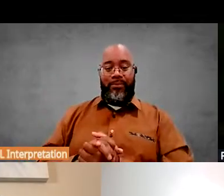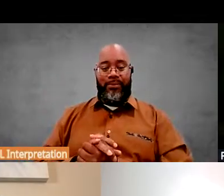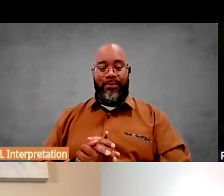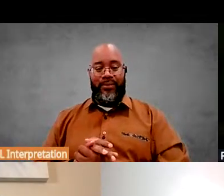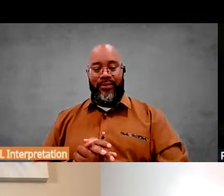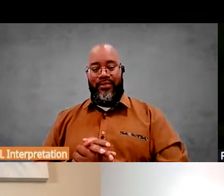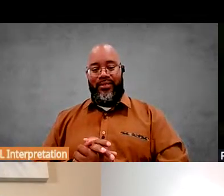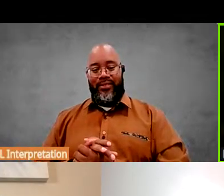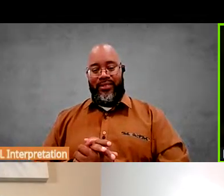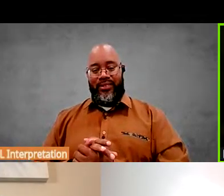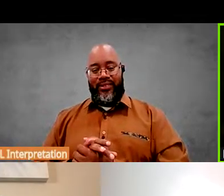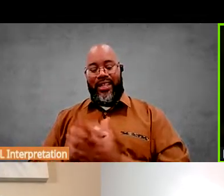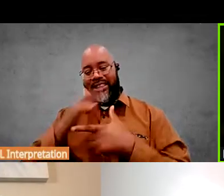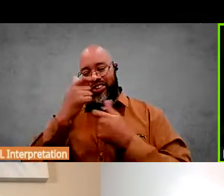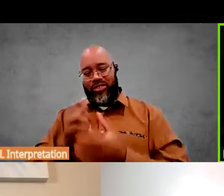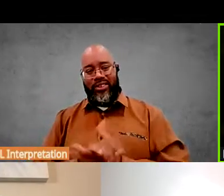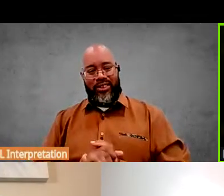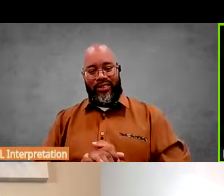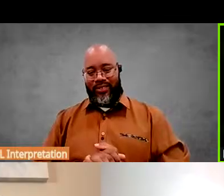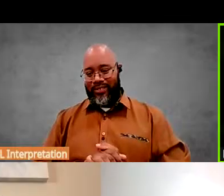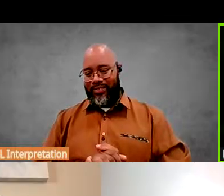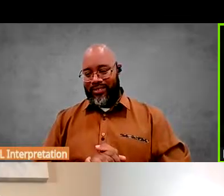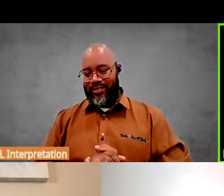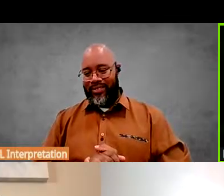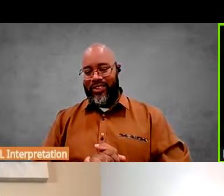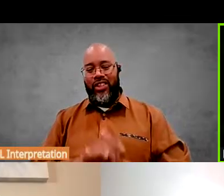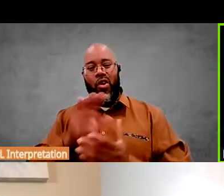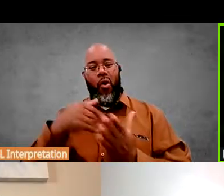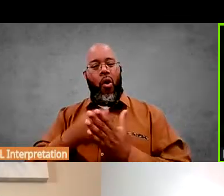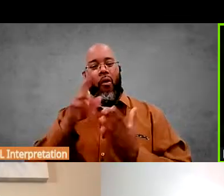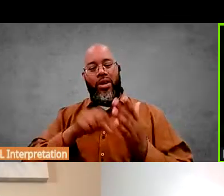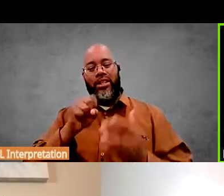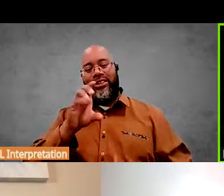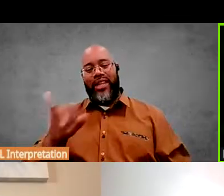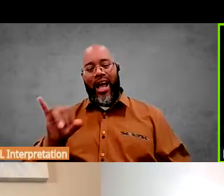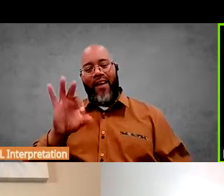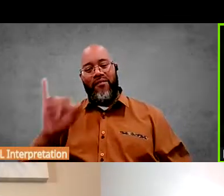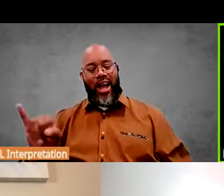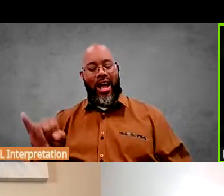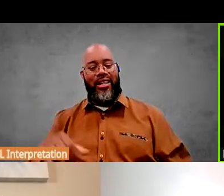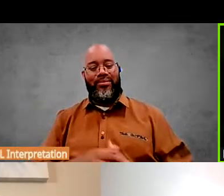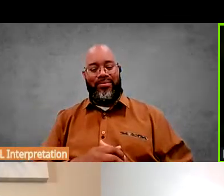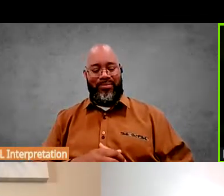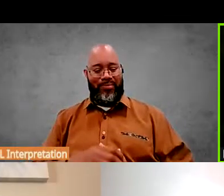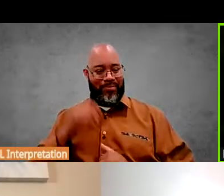quite We interesting. should all read sci-fi. If Yeah. anyone's wondering, please read a sci-fi book.